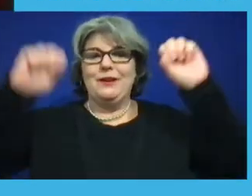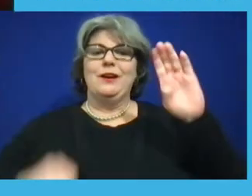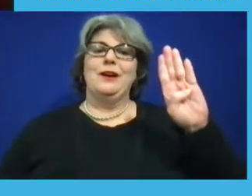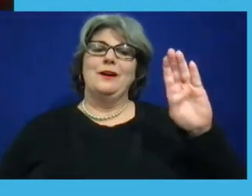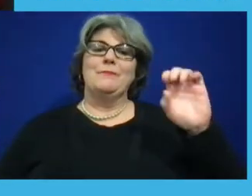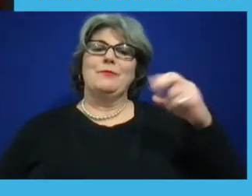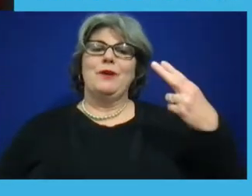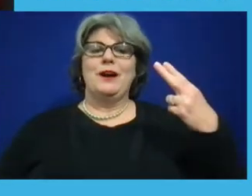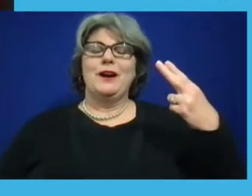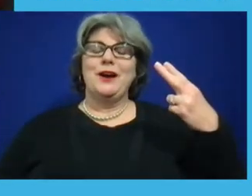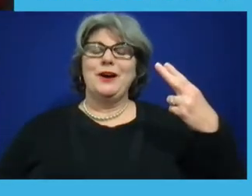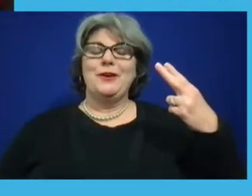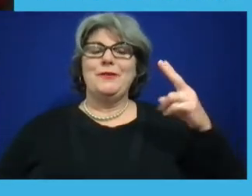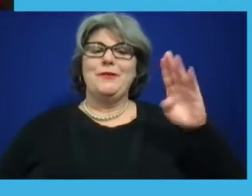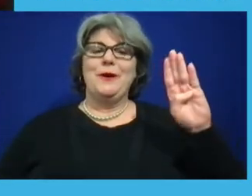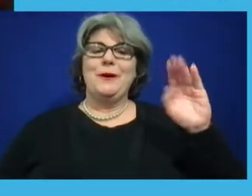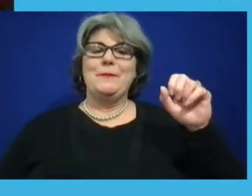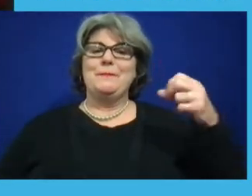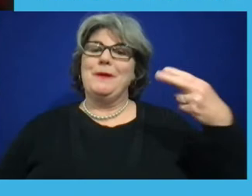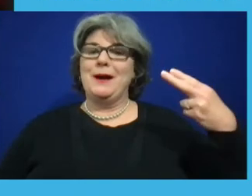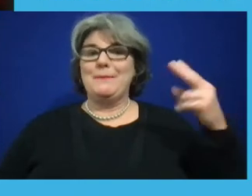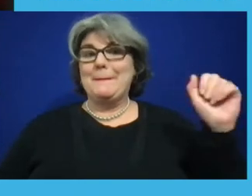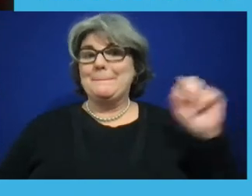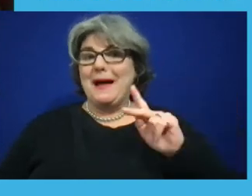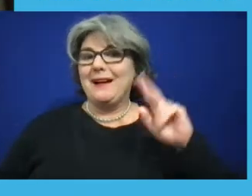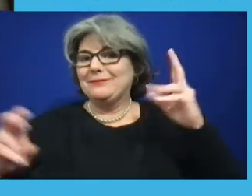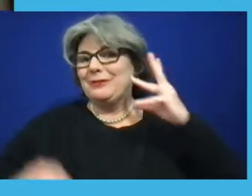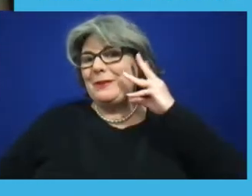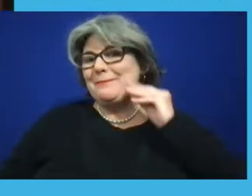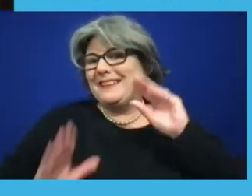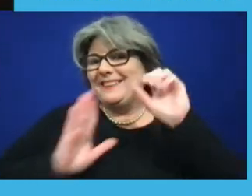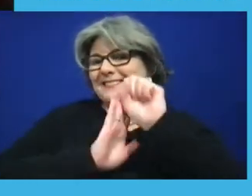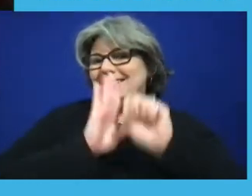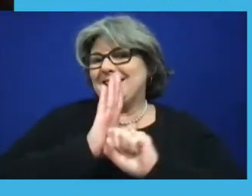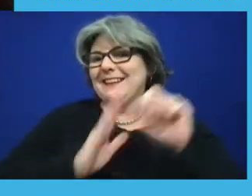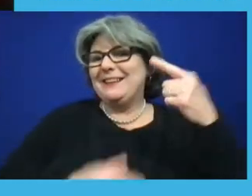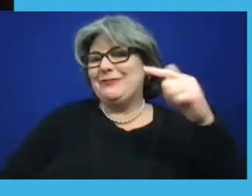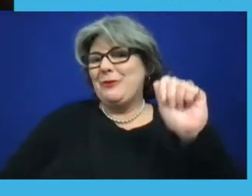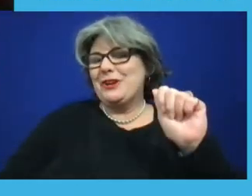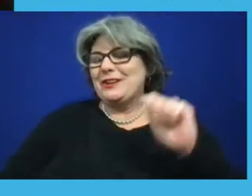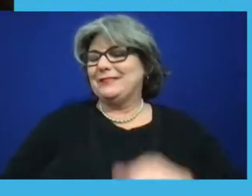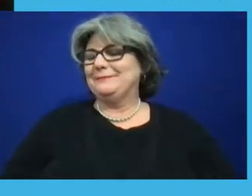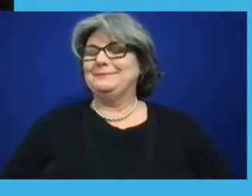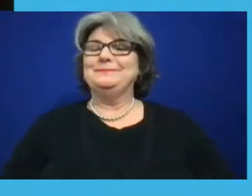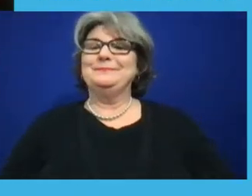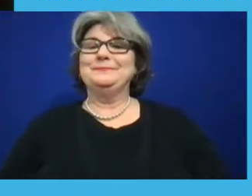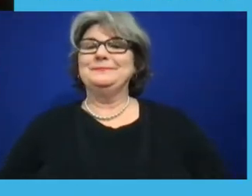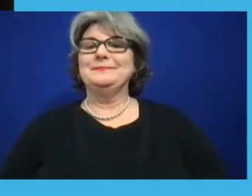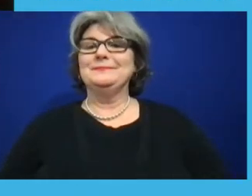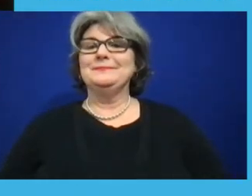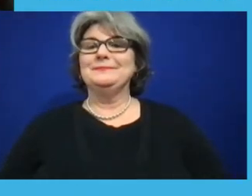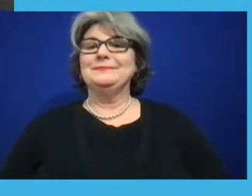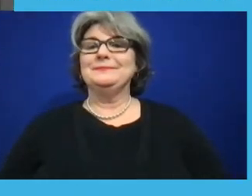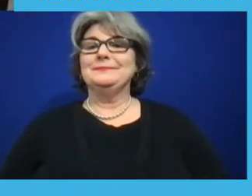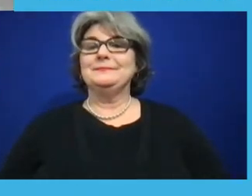Thank you for being here to welcome President Barack Obama back to the Peach State.